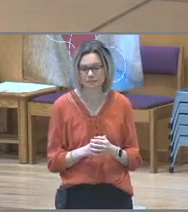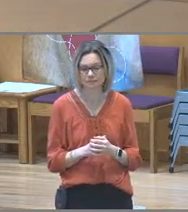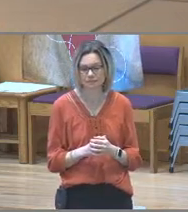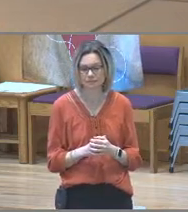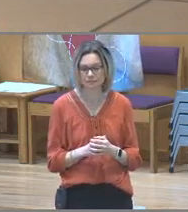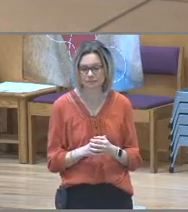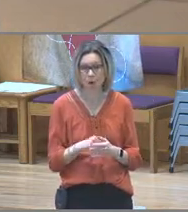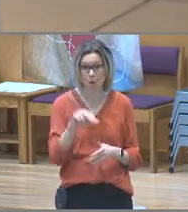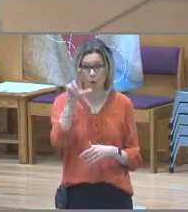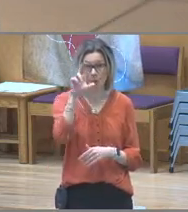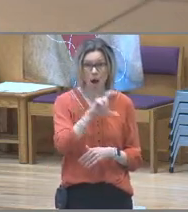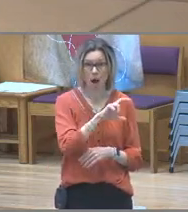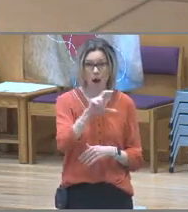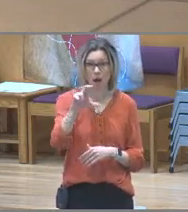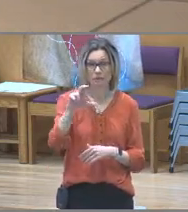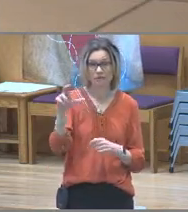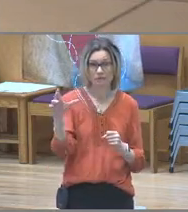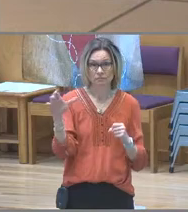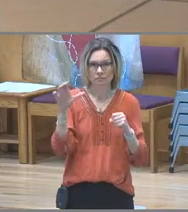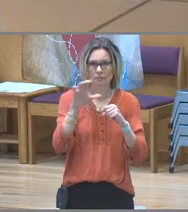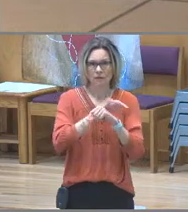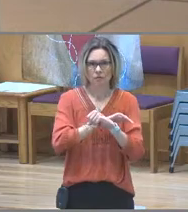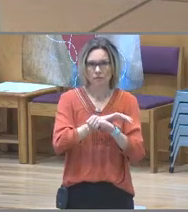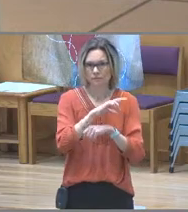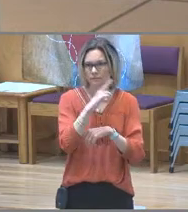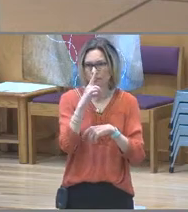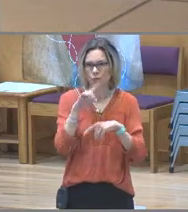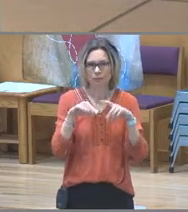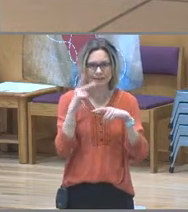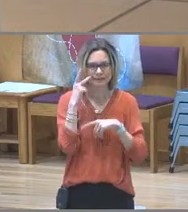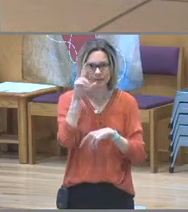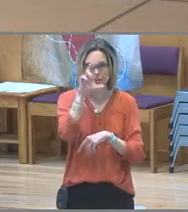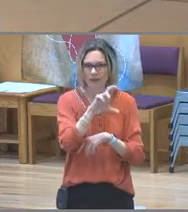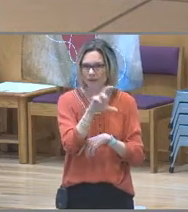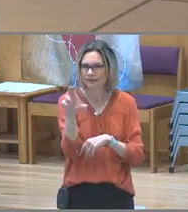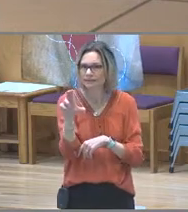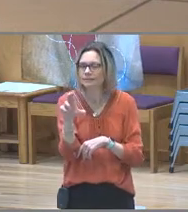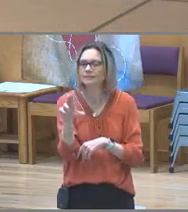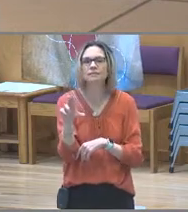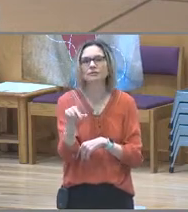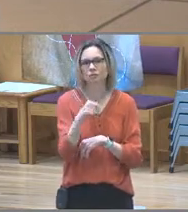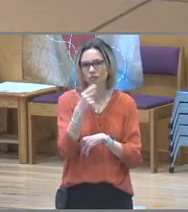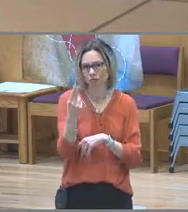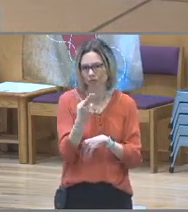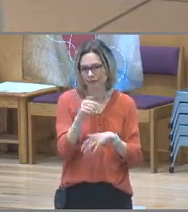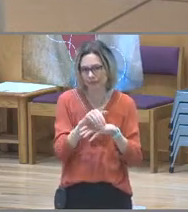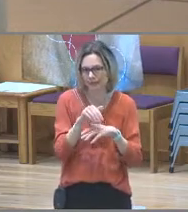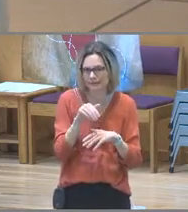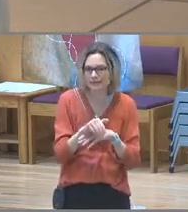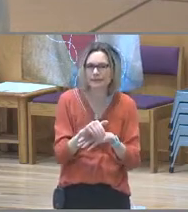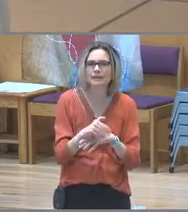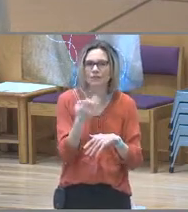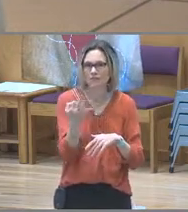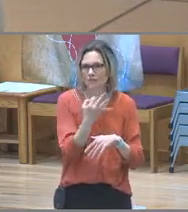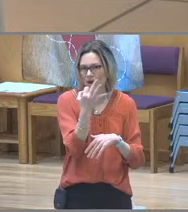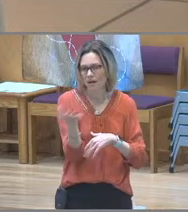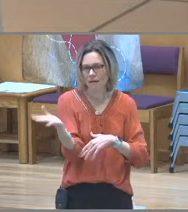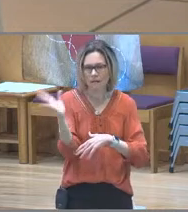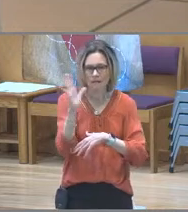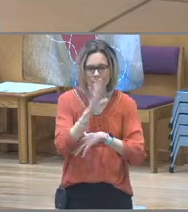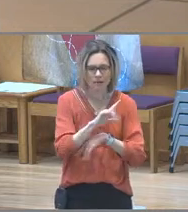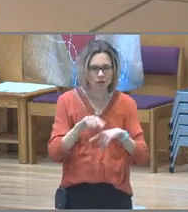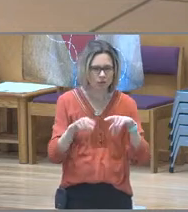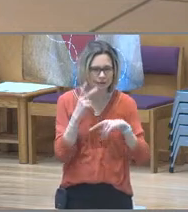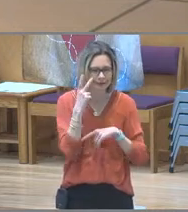The cross was covered, right? We couldn't see the cross that on Thursday night and then all Friday. What else